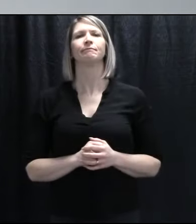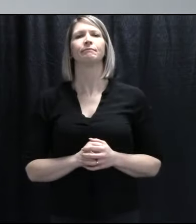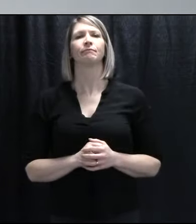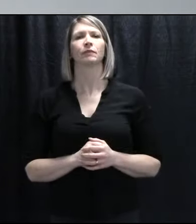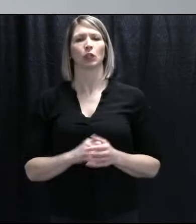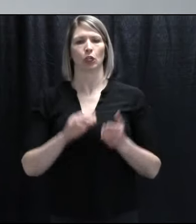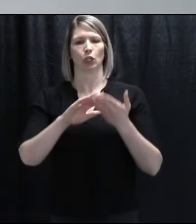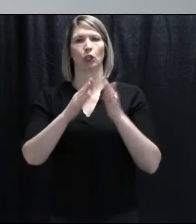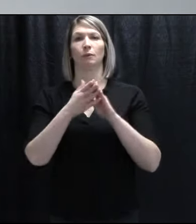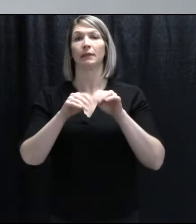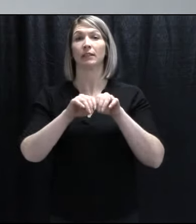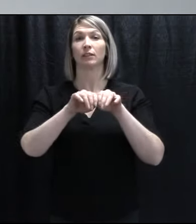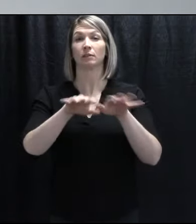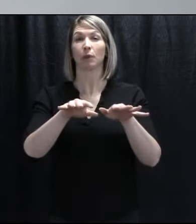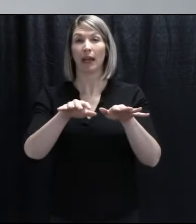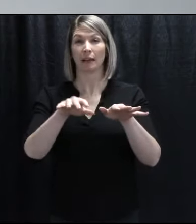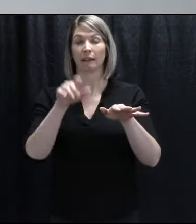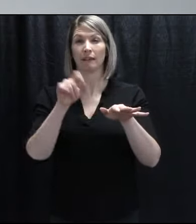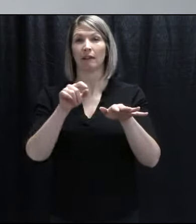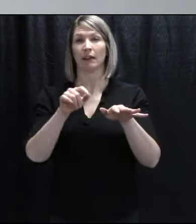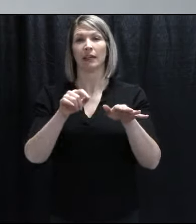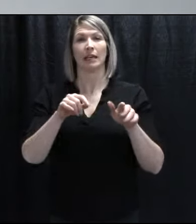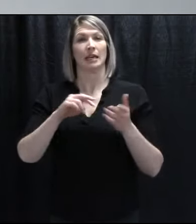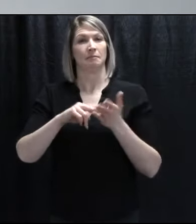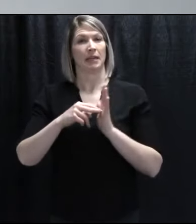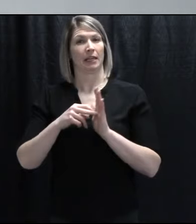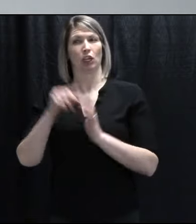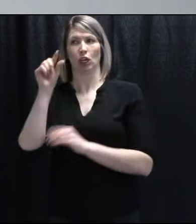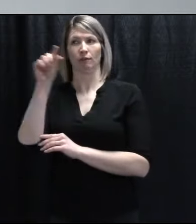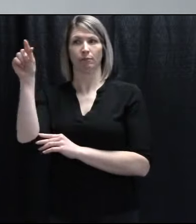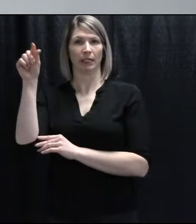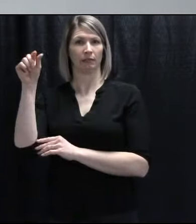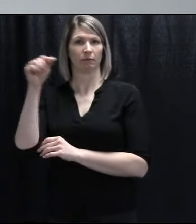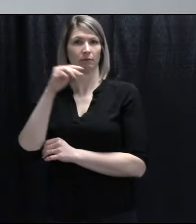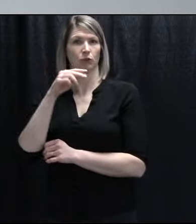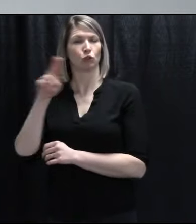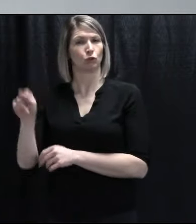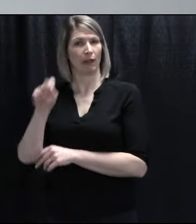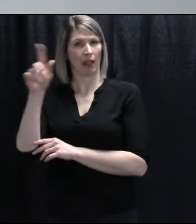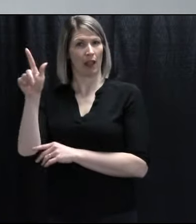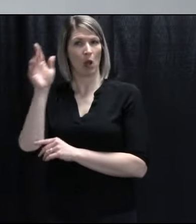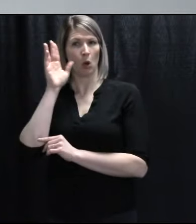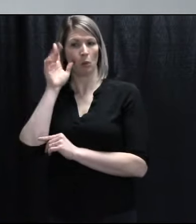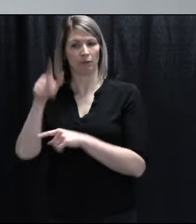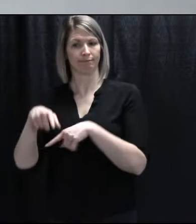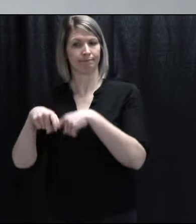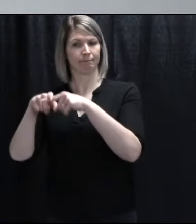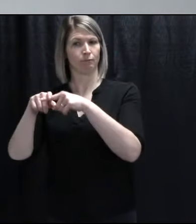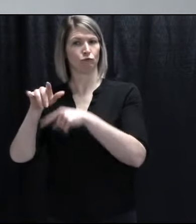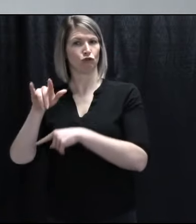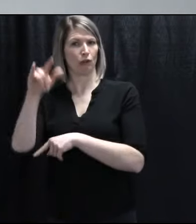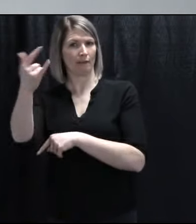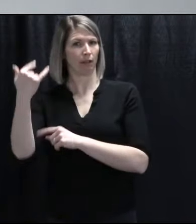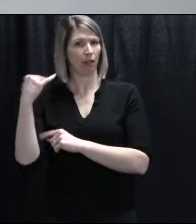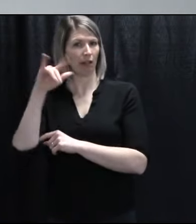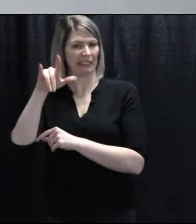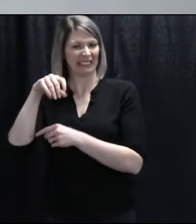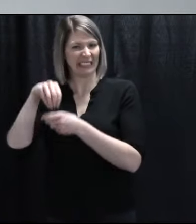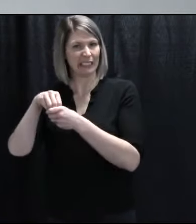spread prompt the government to suspend travel throughout communities in the province, especially if we end up seeing more similar cases in the coming